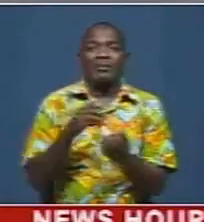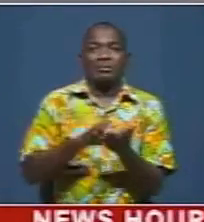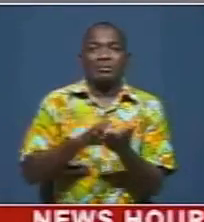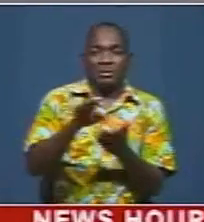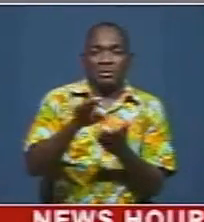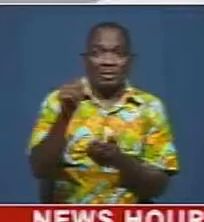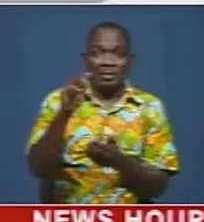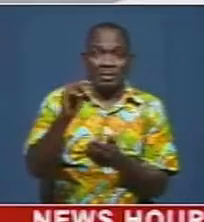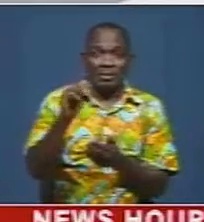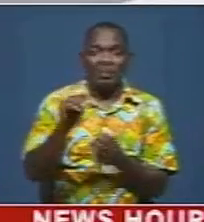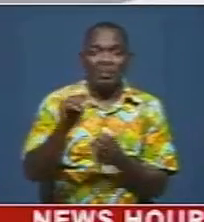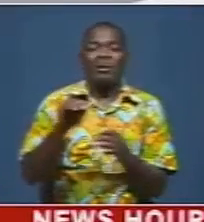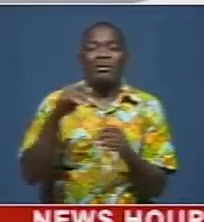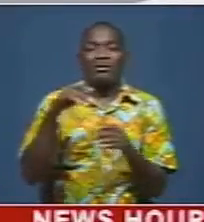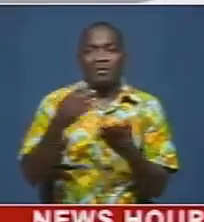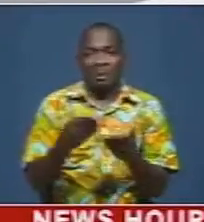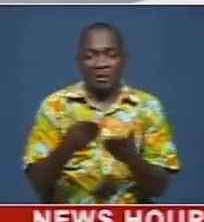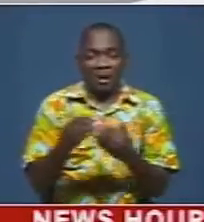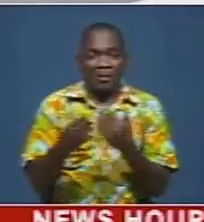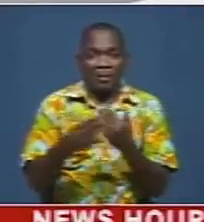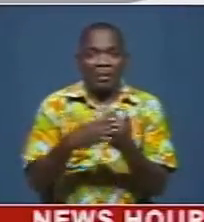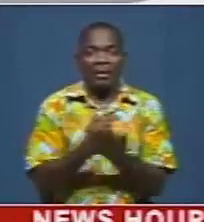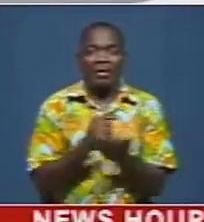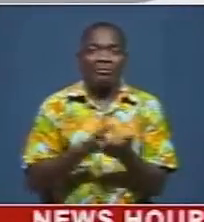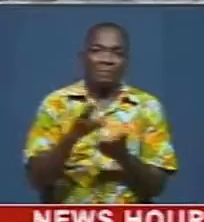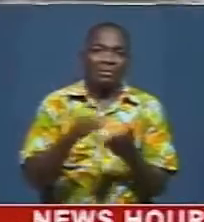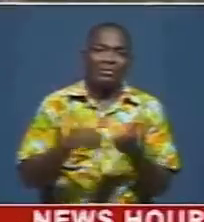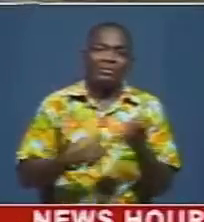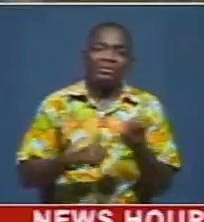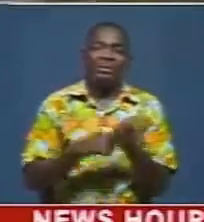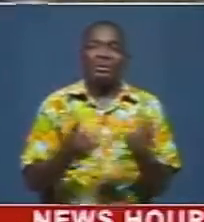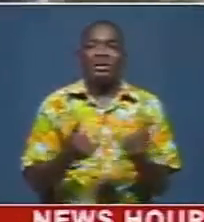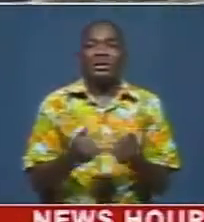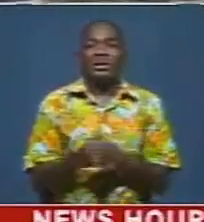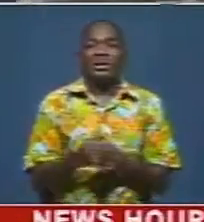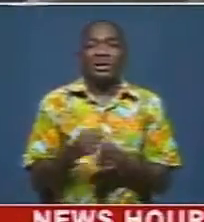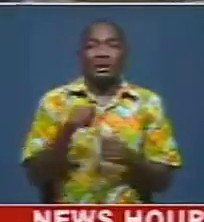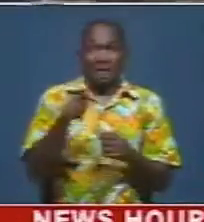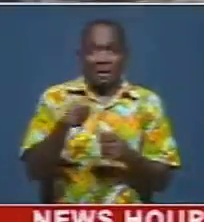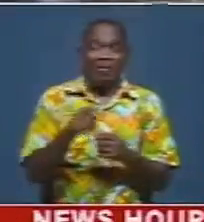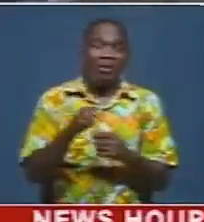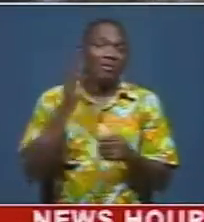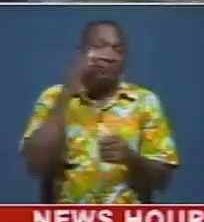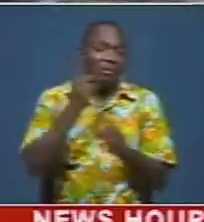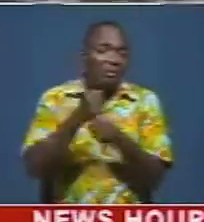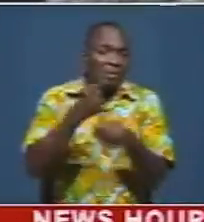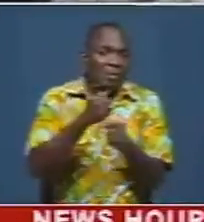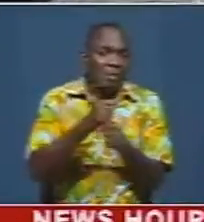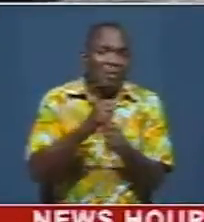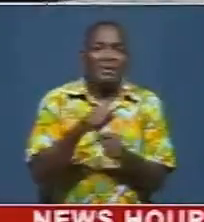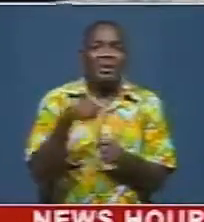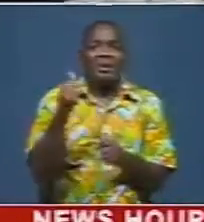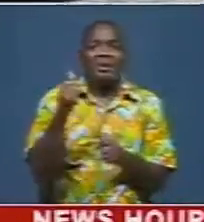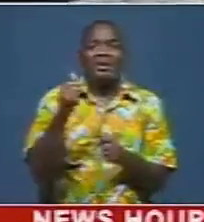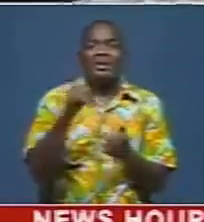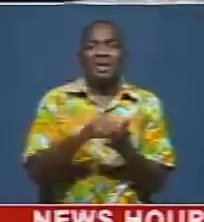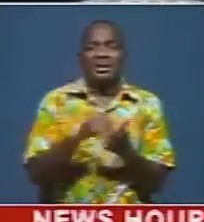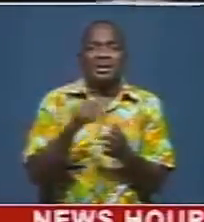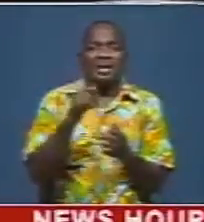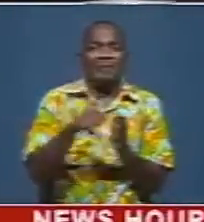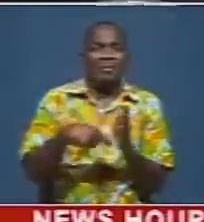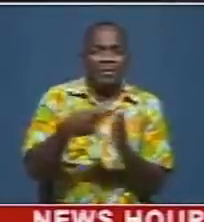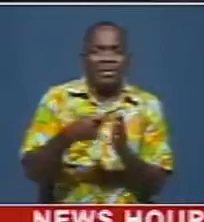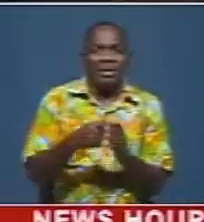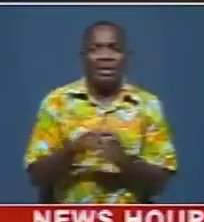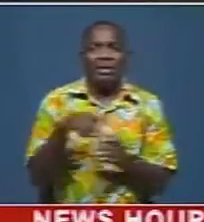to the company by Exim Bank of Ghana. Currently, the production capacity of the factory is 10 tons of processed juice per hour, which is